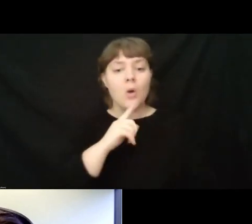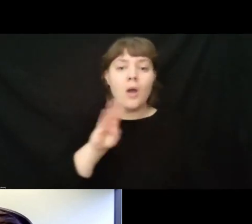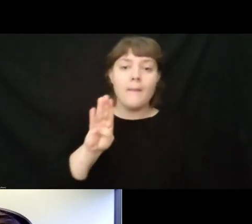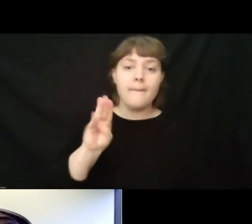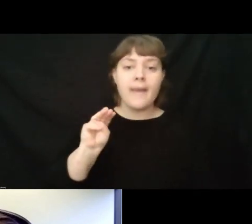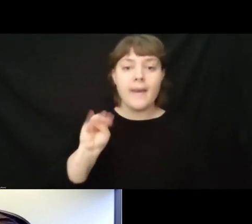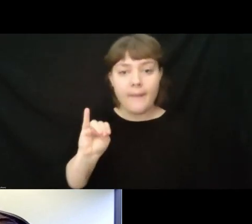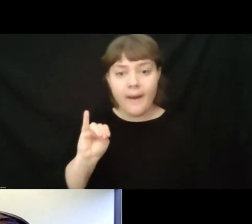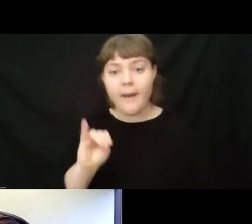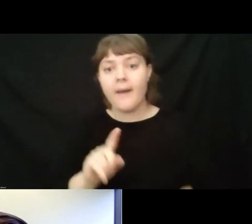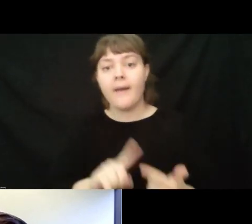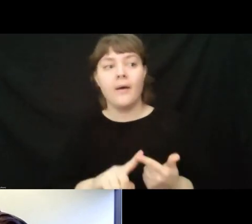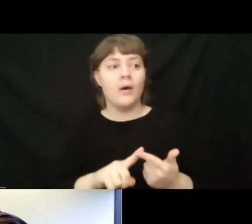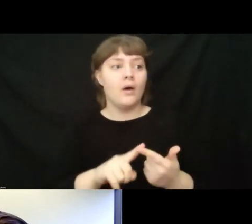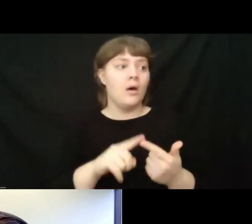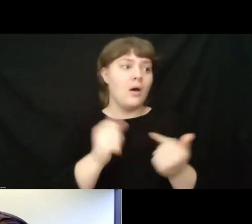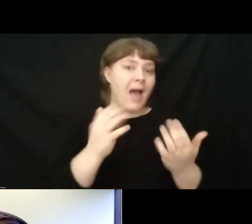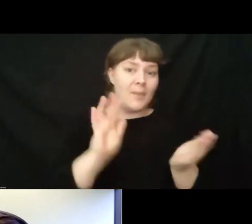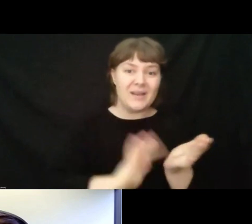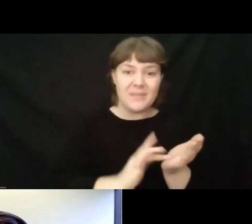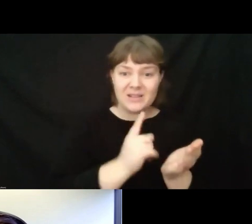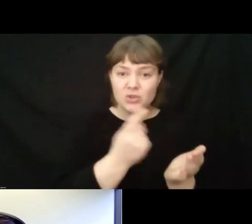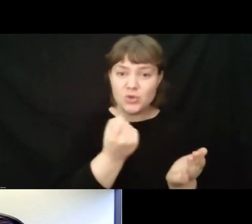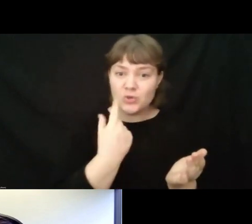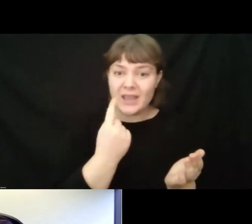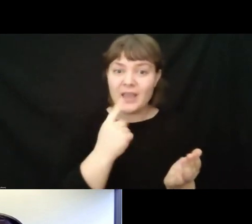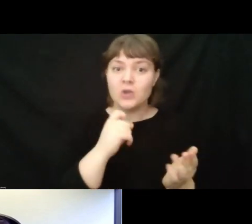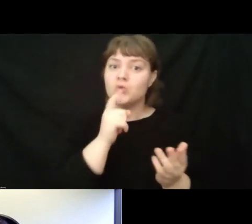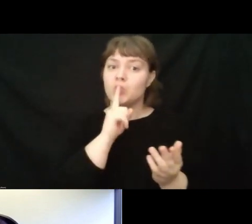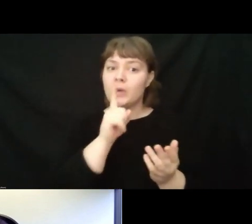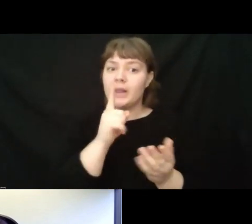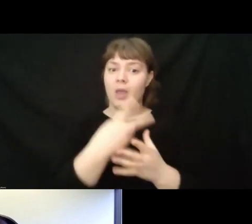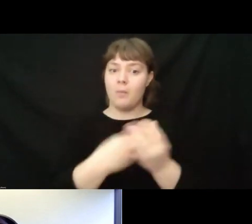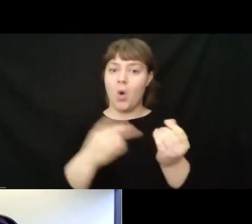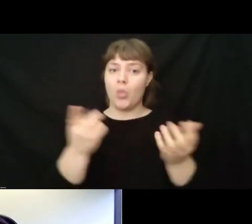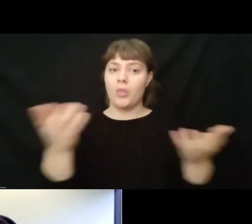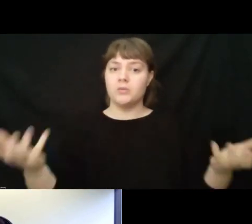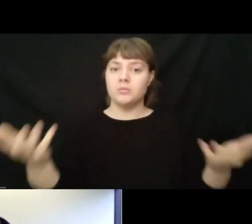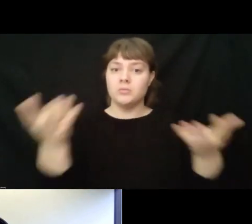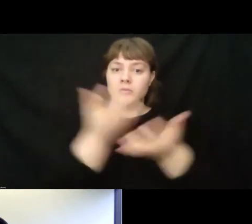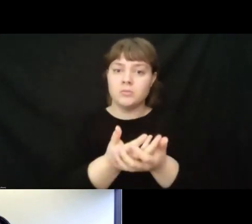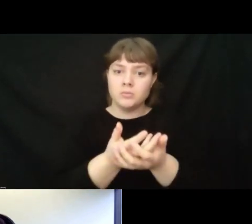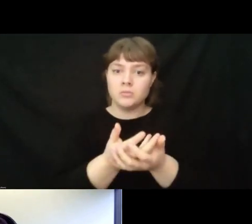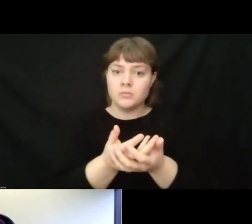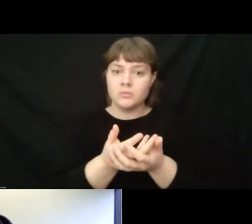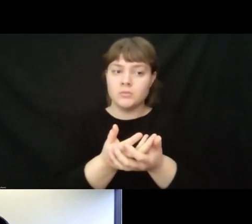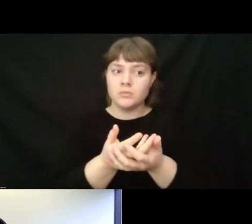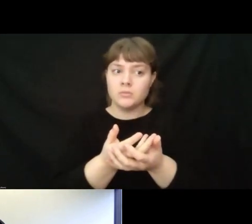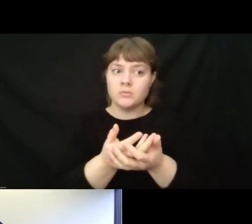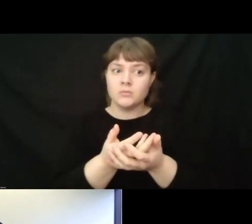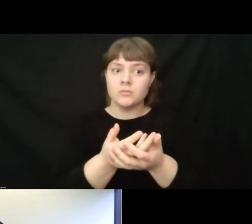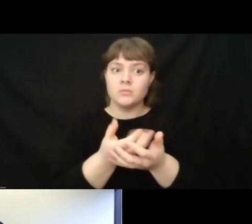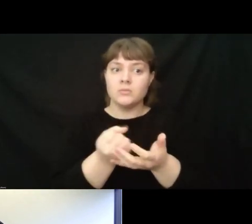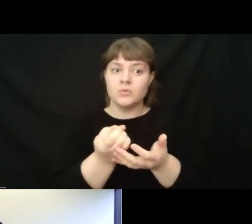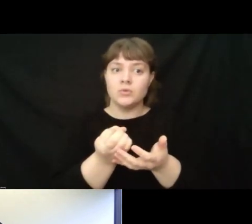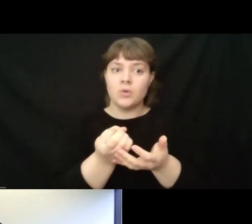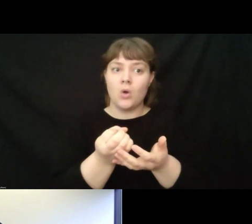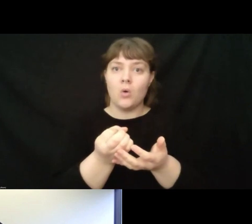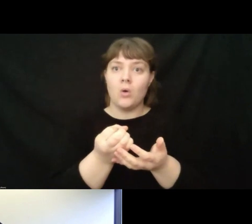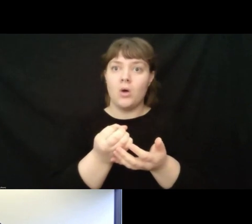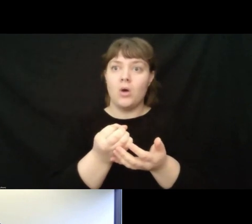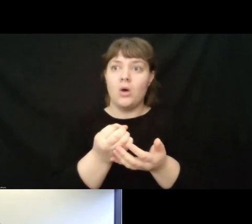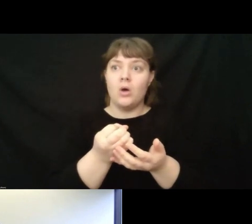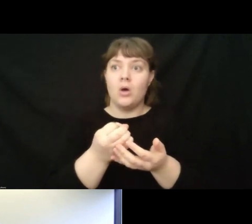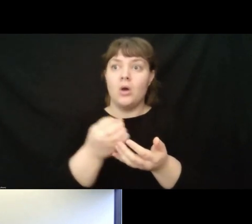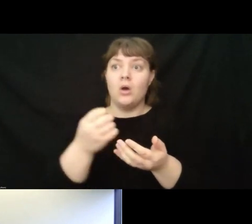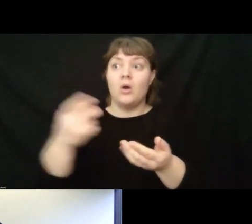many medicines are you taking? So it really combines both things so that we can partner and take the best care of our